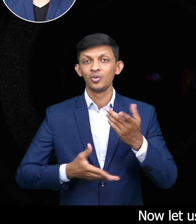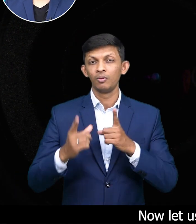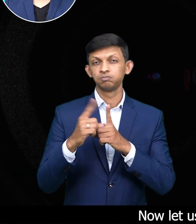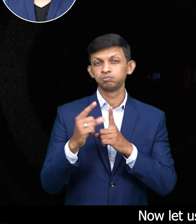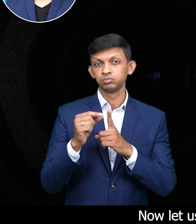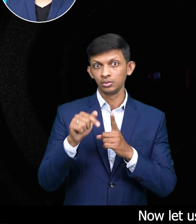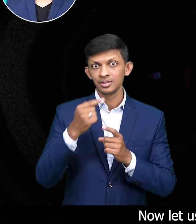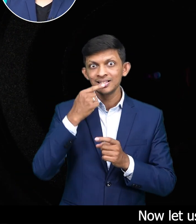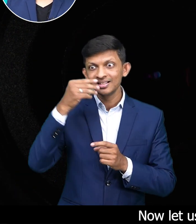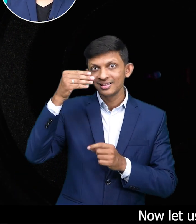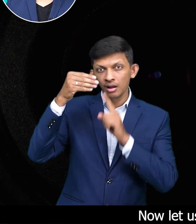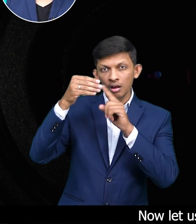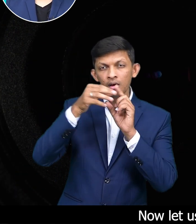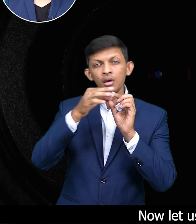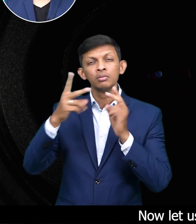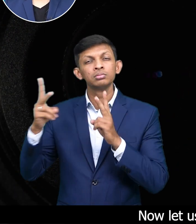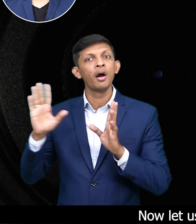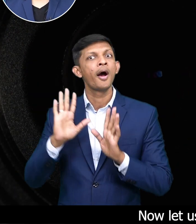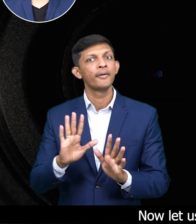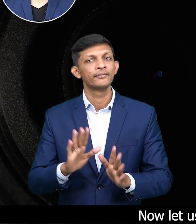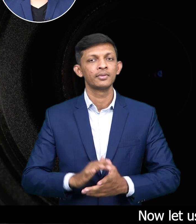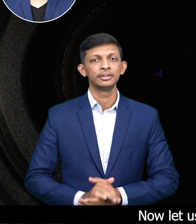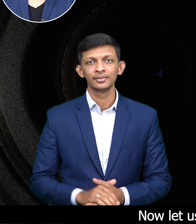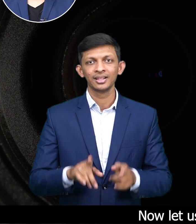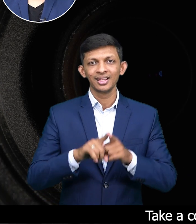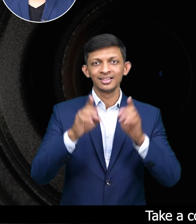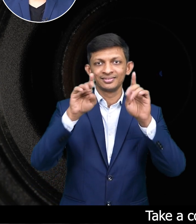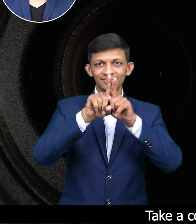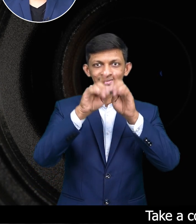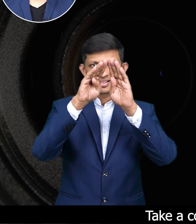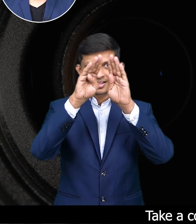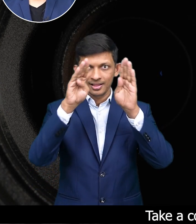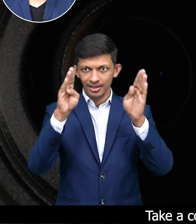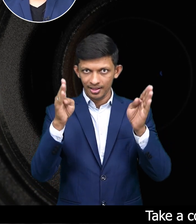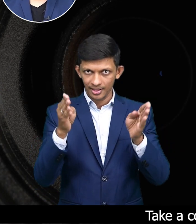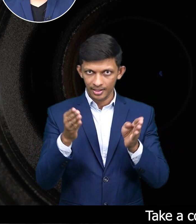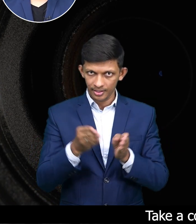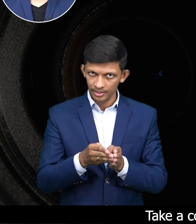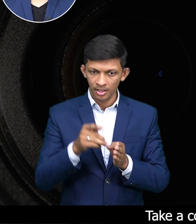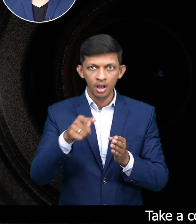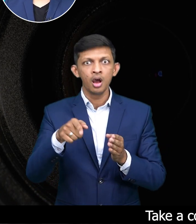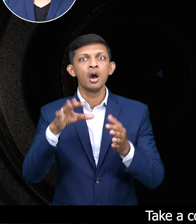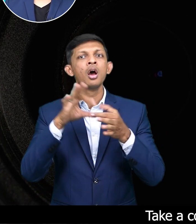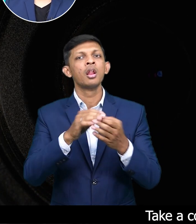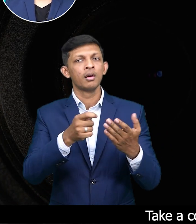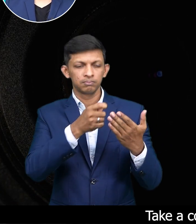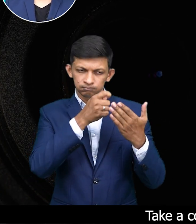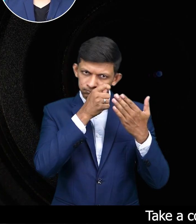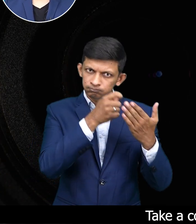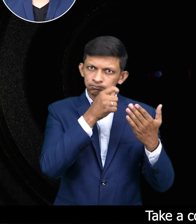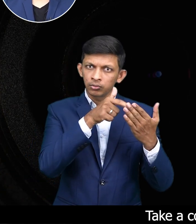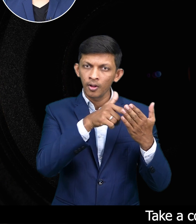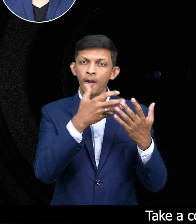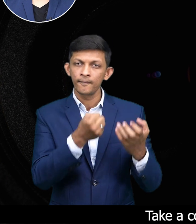Now, let us do an activity with the lenses. Take a convex lens or magnifying lens.